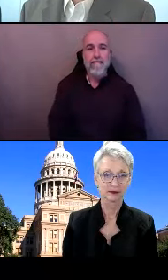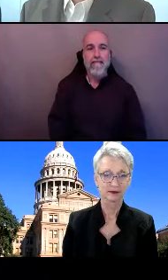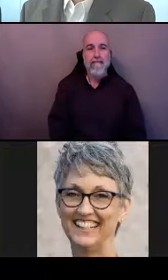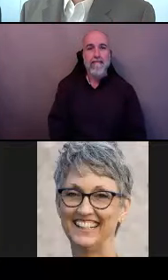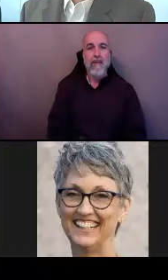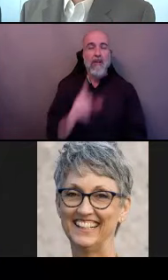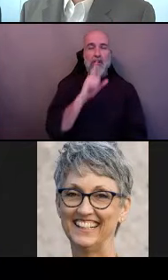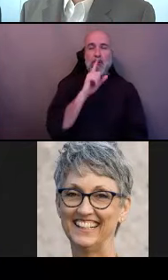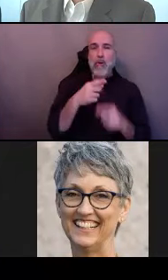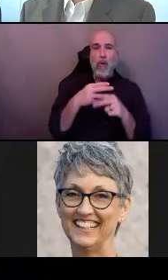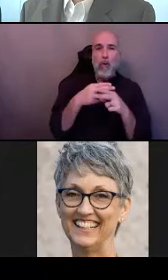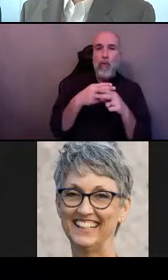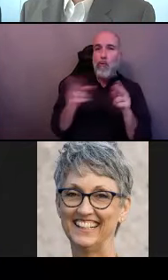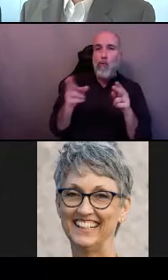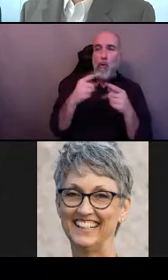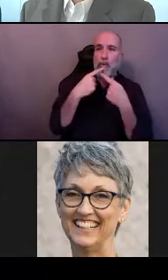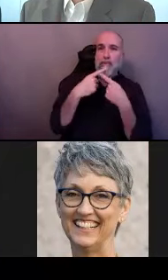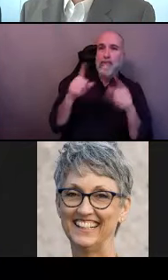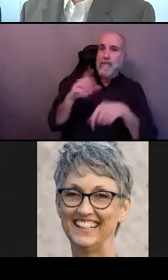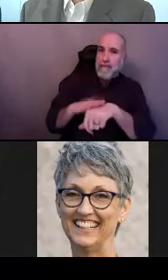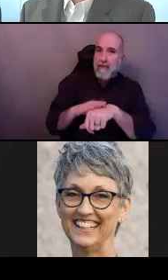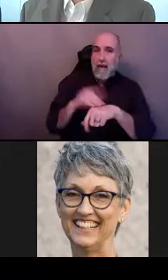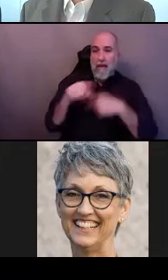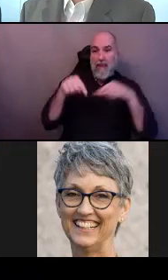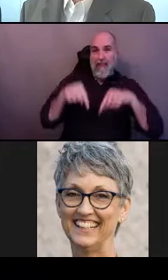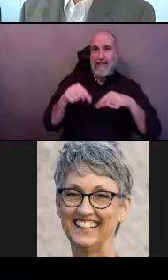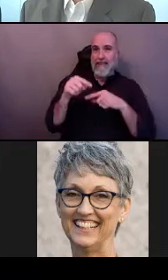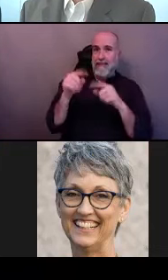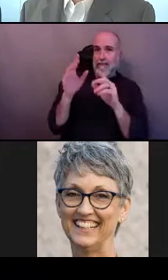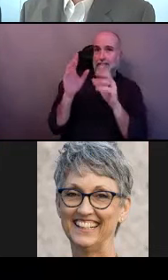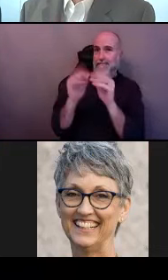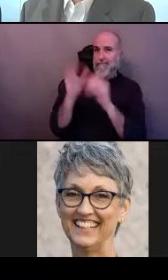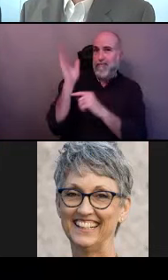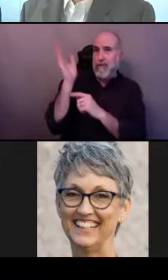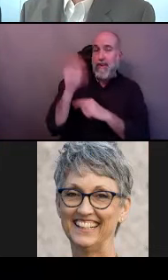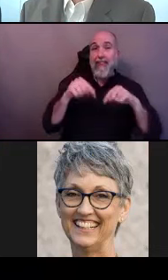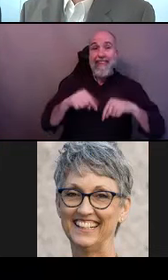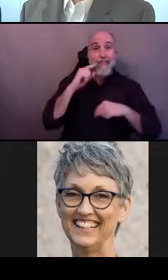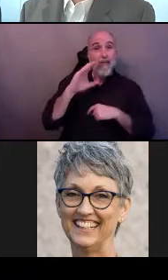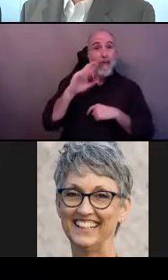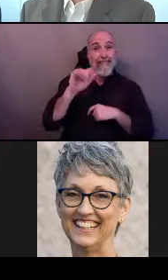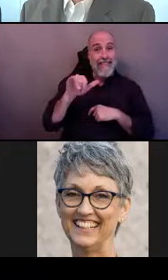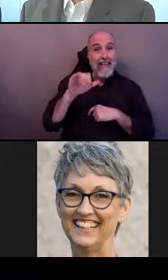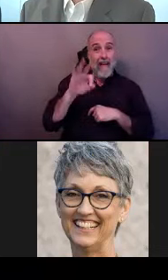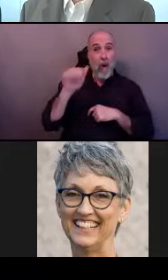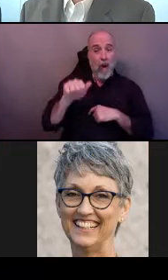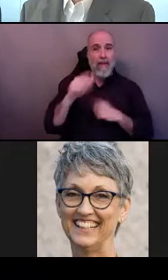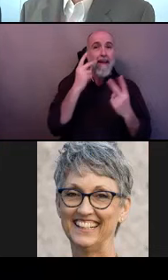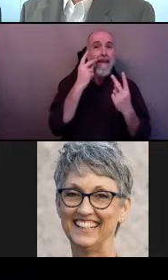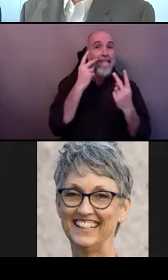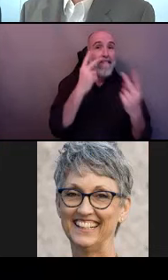Just a quick disclaimer here about this presentation. This presentation is for the City of Austin's Visitability Ordinance